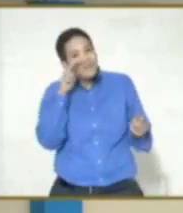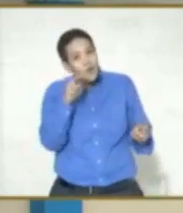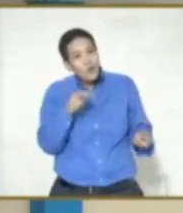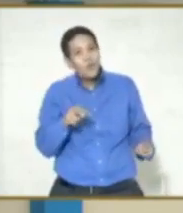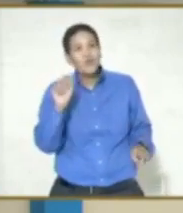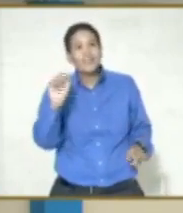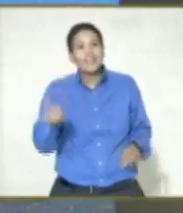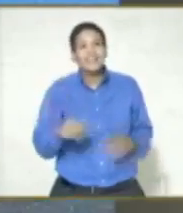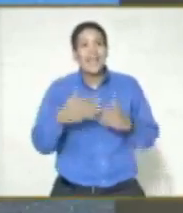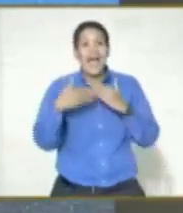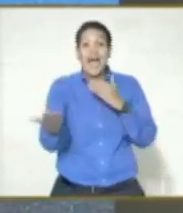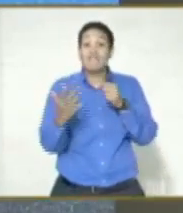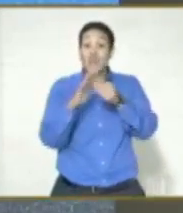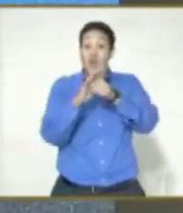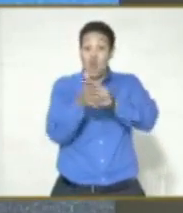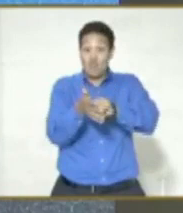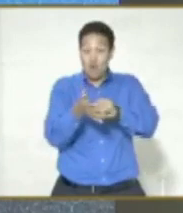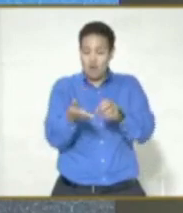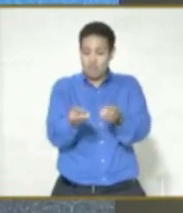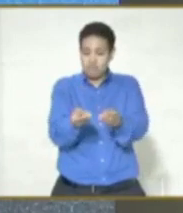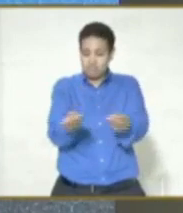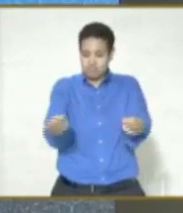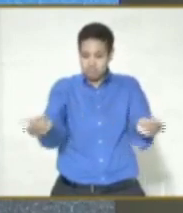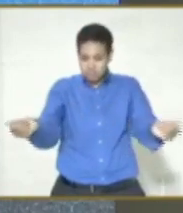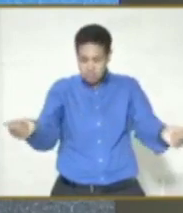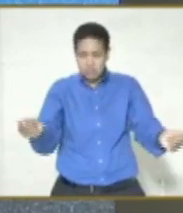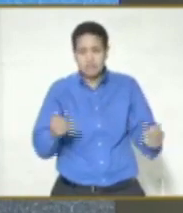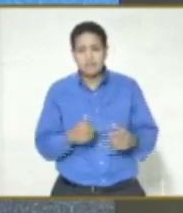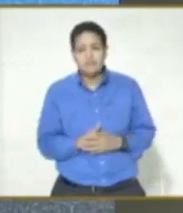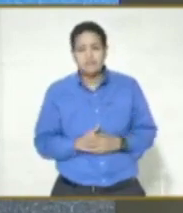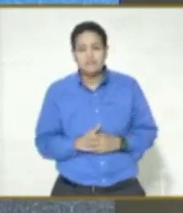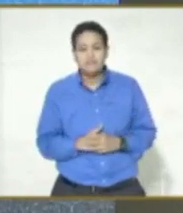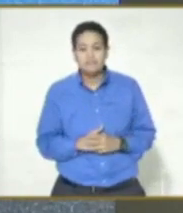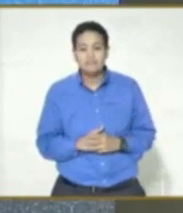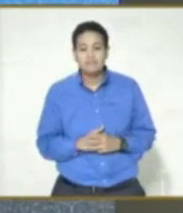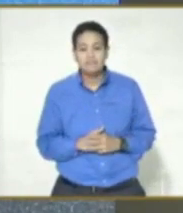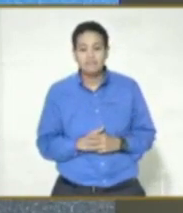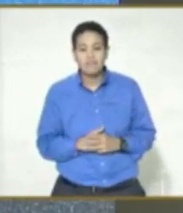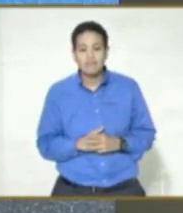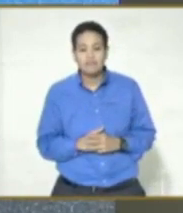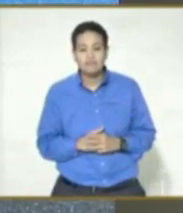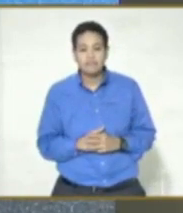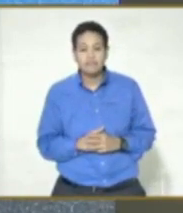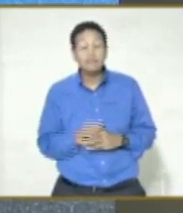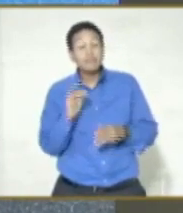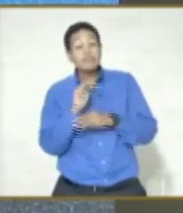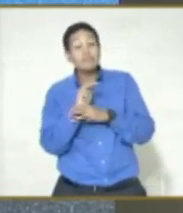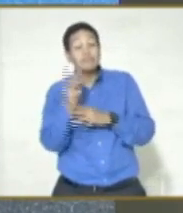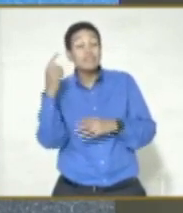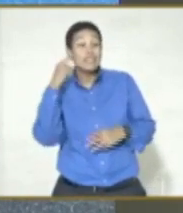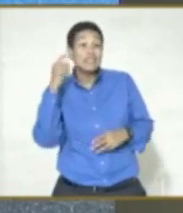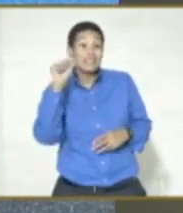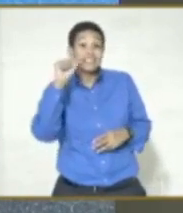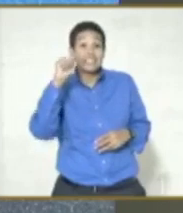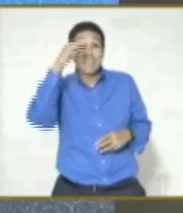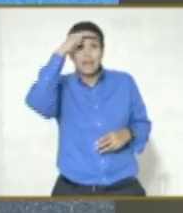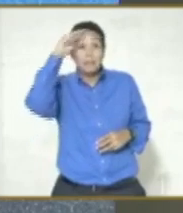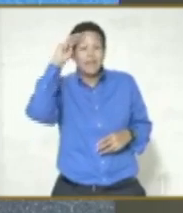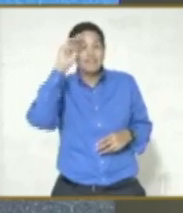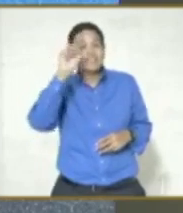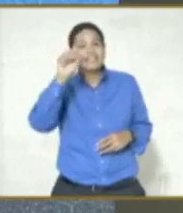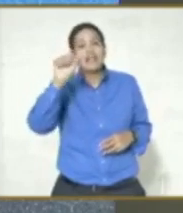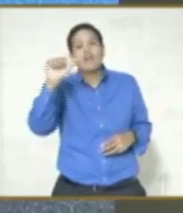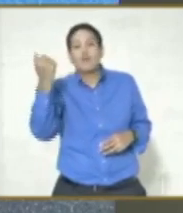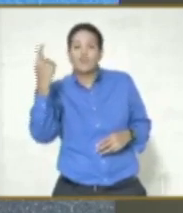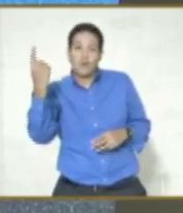after COVID-19 has passed, as Minister is hearing that actually St. Mary really needs another ward. Because